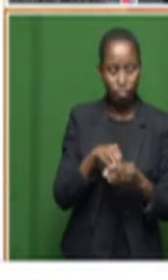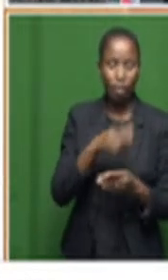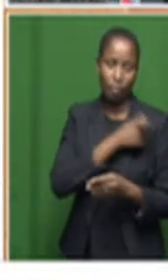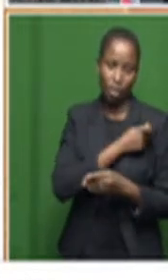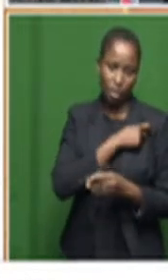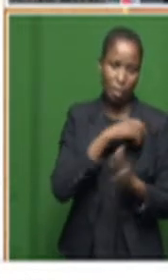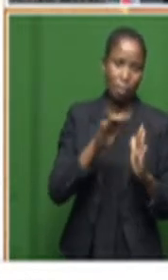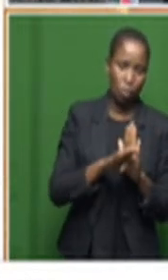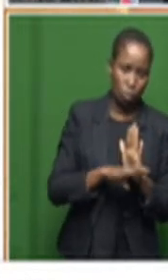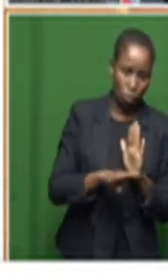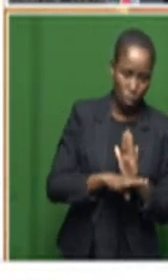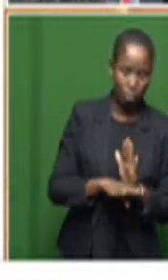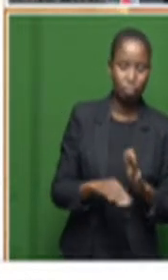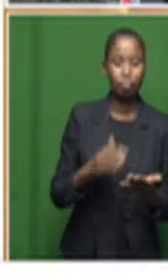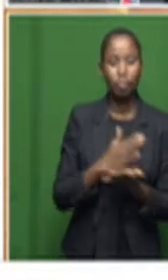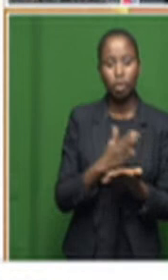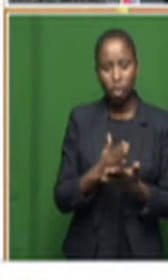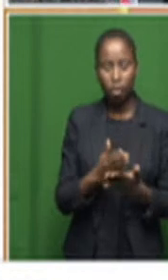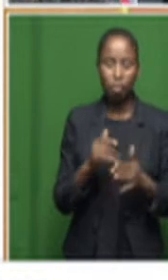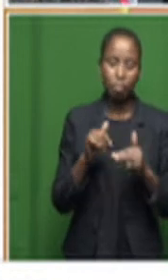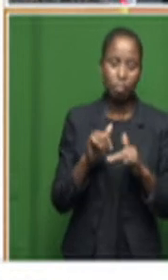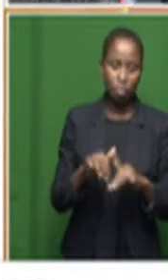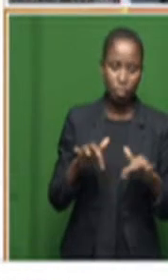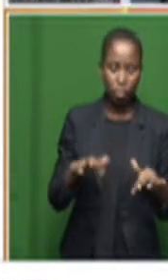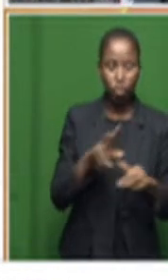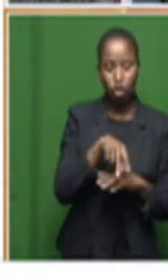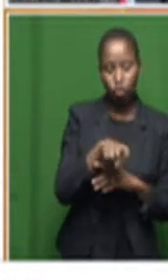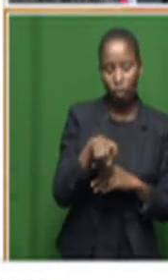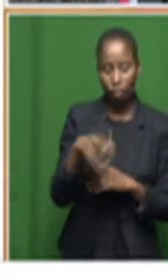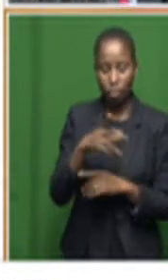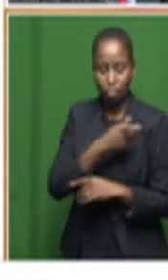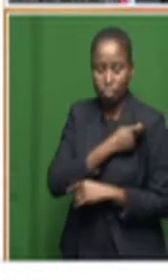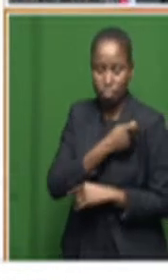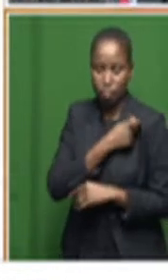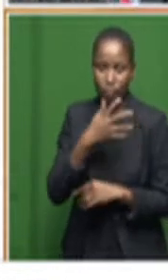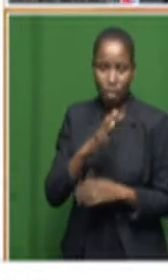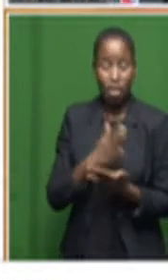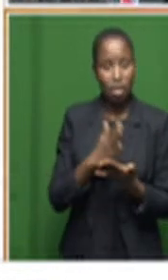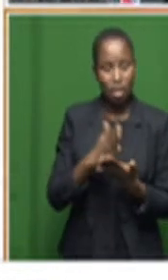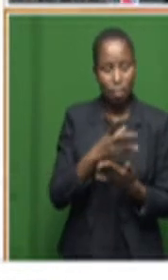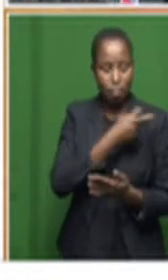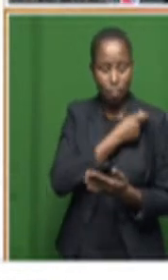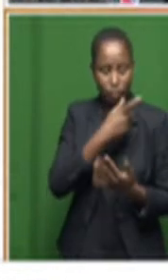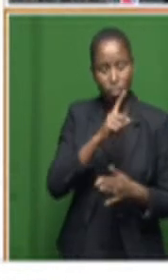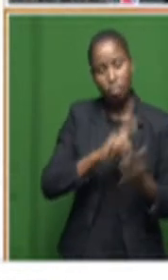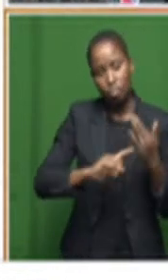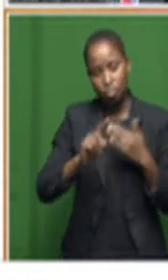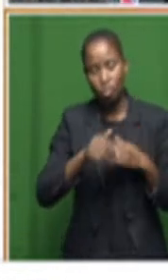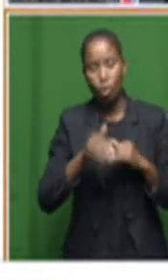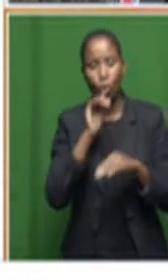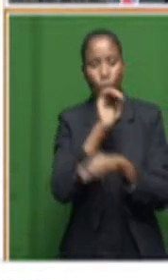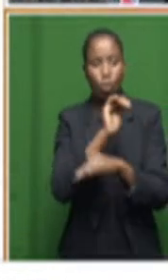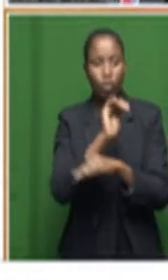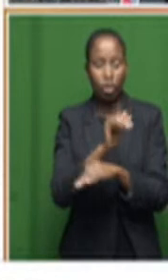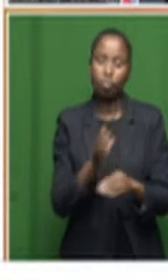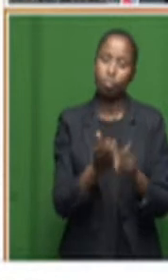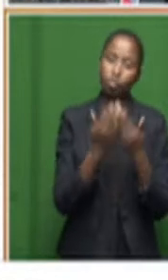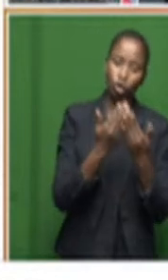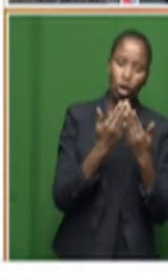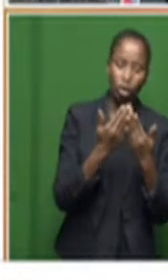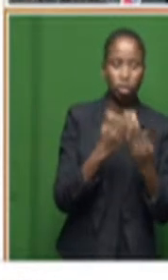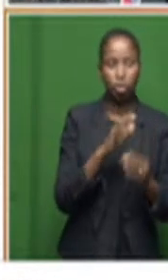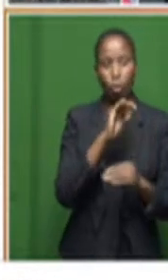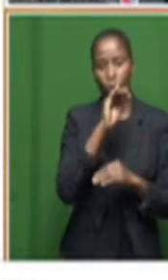system. There are some travelers that have been vaccinated to allow them to leave the country, who are to go and study abroad,